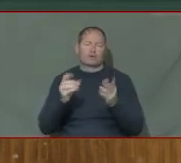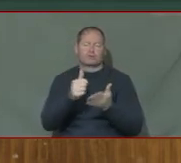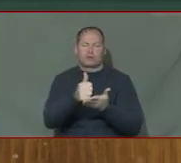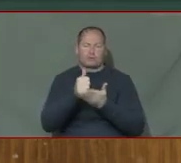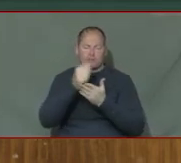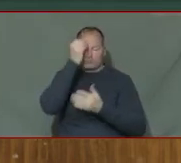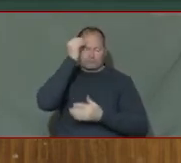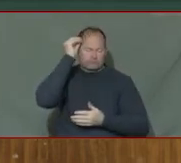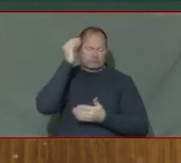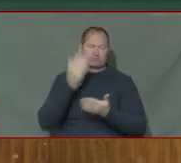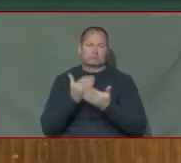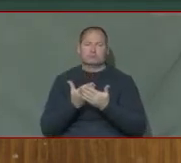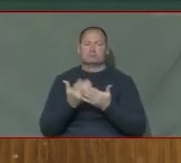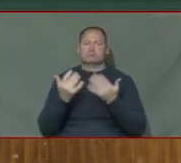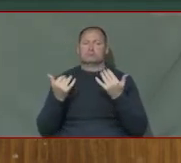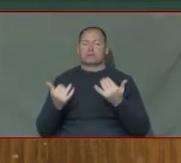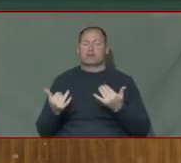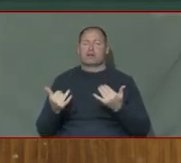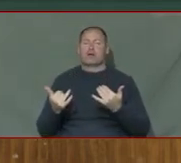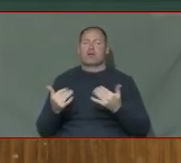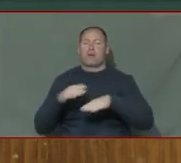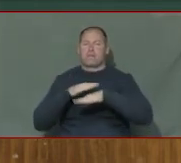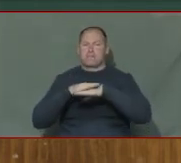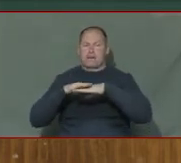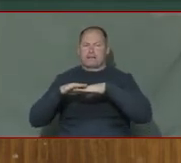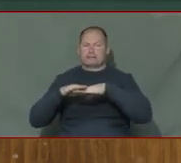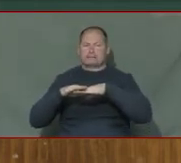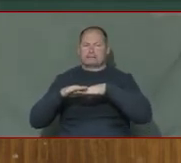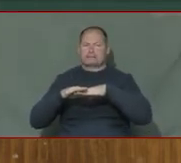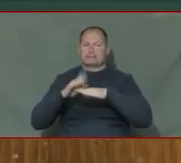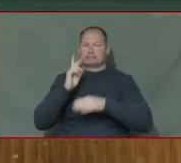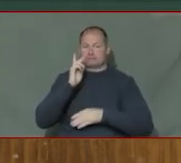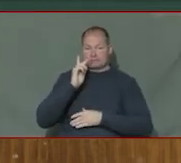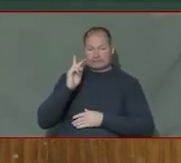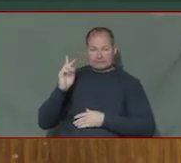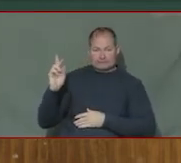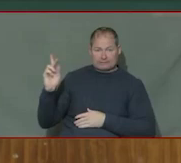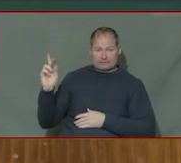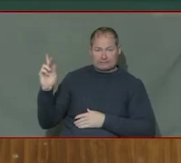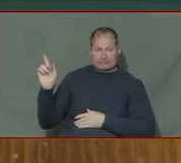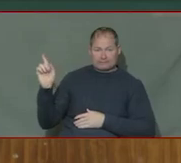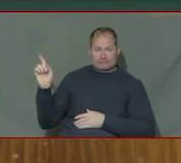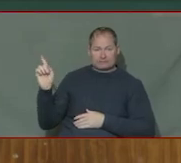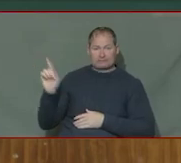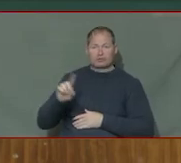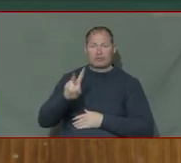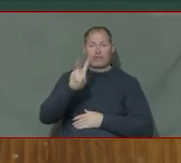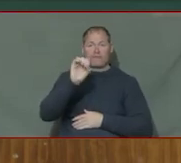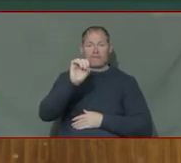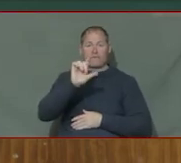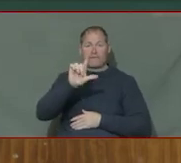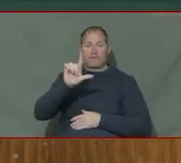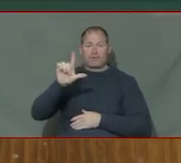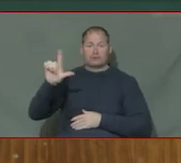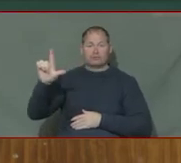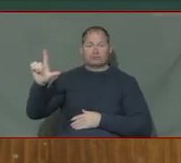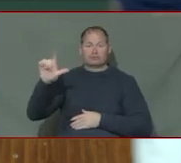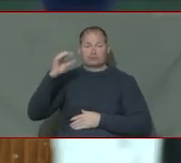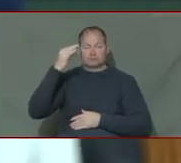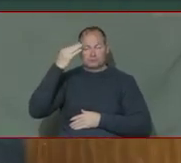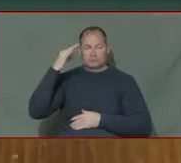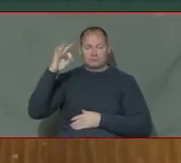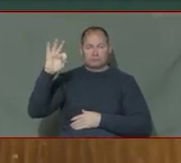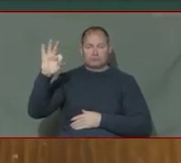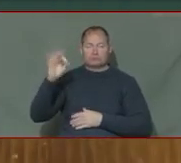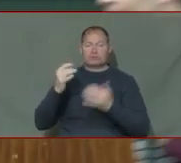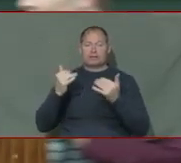basics. The volume of a cube is side cubed. The volume of a rectangular prism is length times breadth